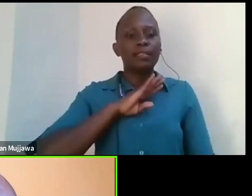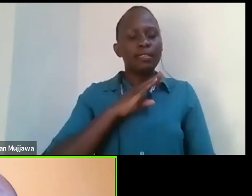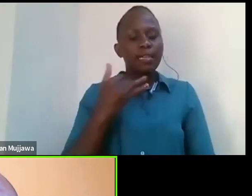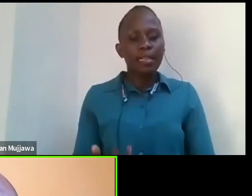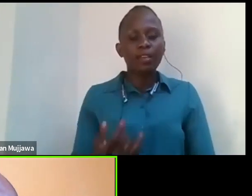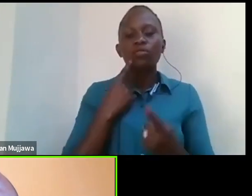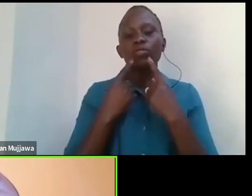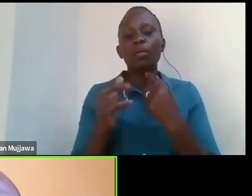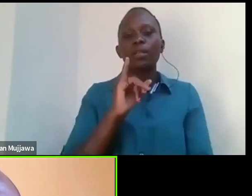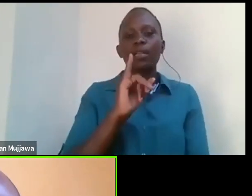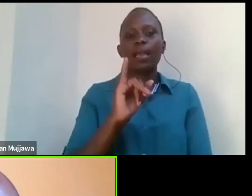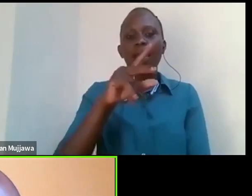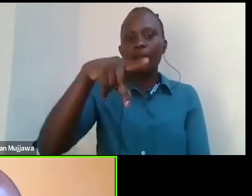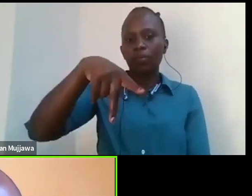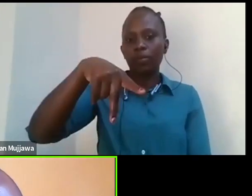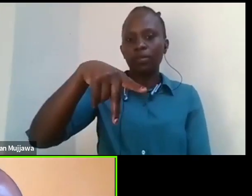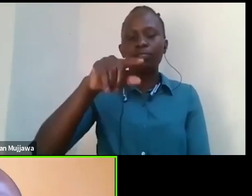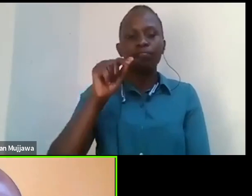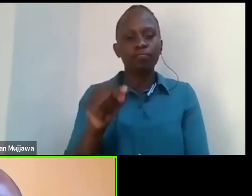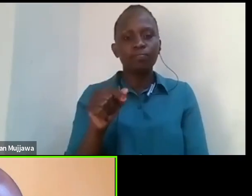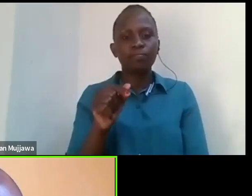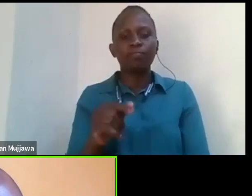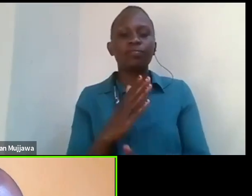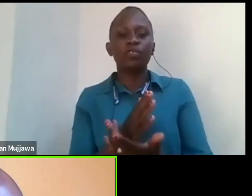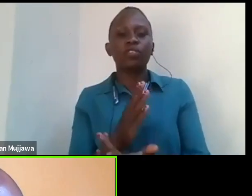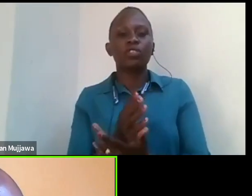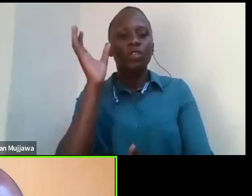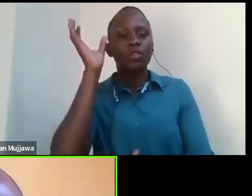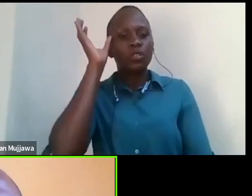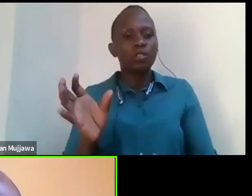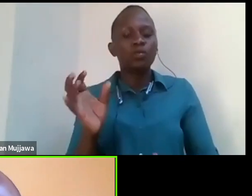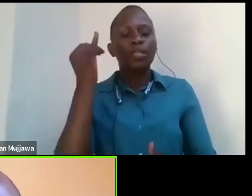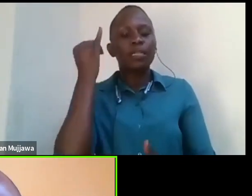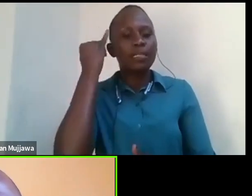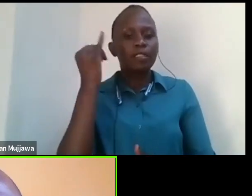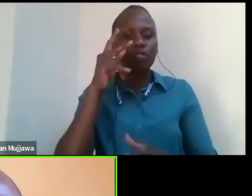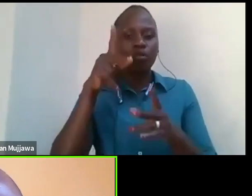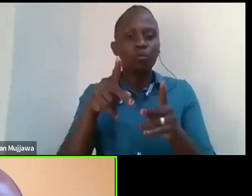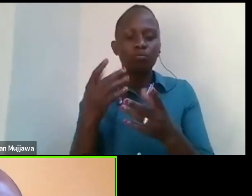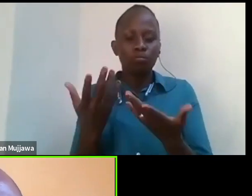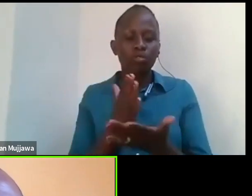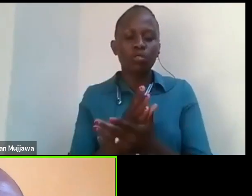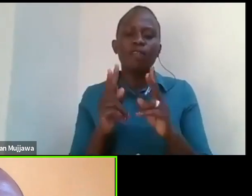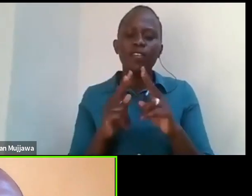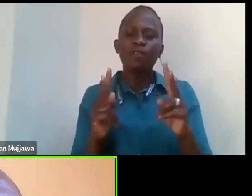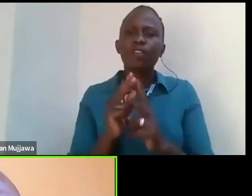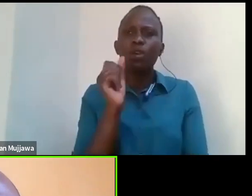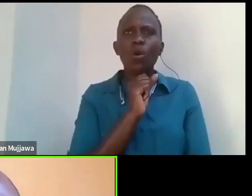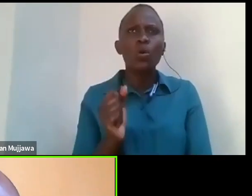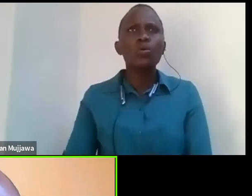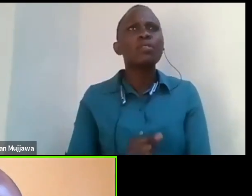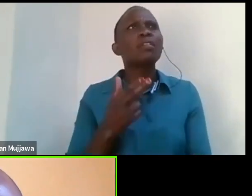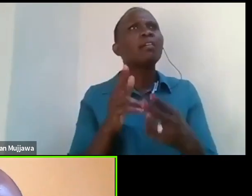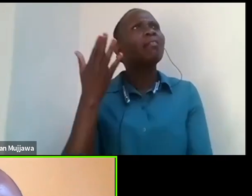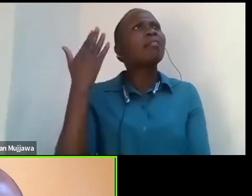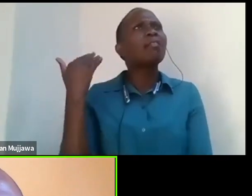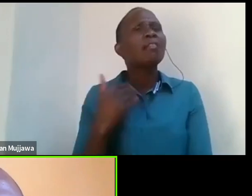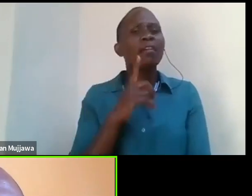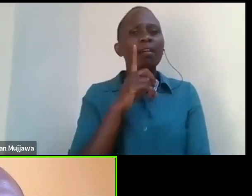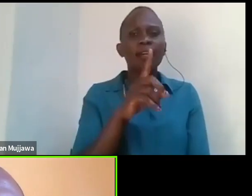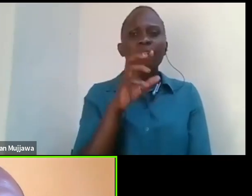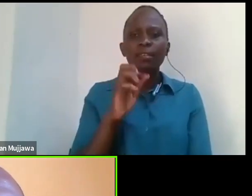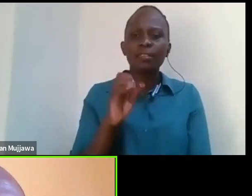is the concept of intellectual property and its application. It's very old. It dates back in the 18th century.